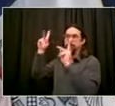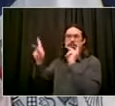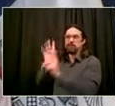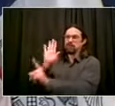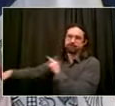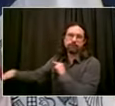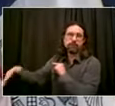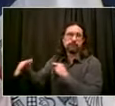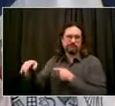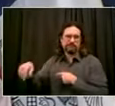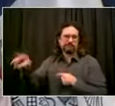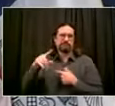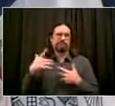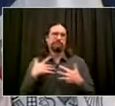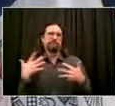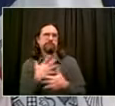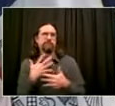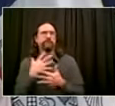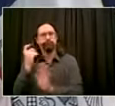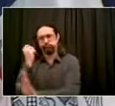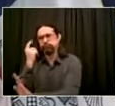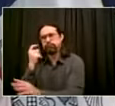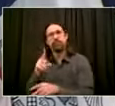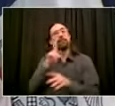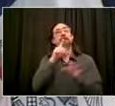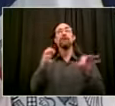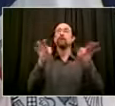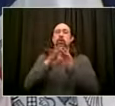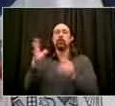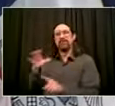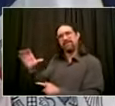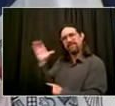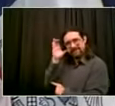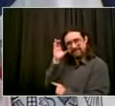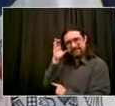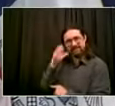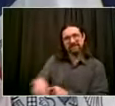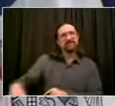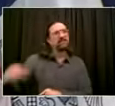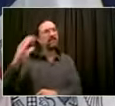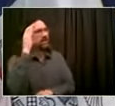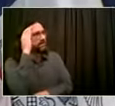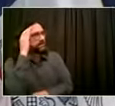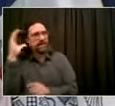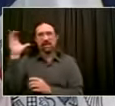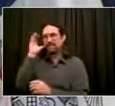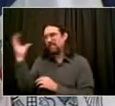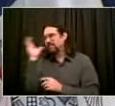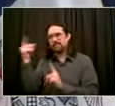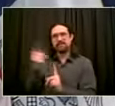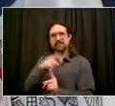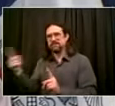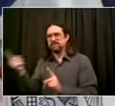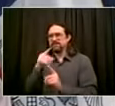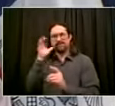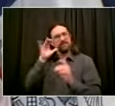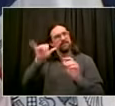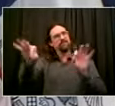express my regrets. Look, I think in the beginning of this process, I thought we had done some good work